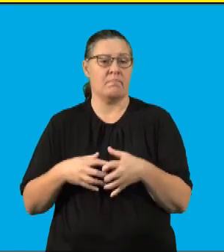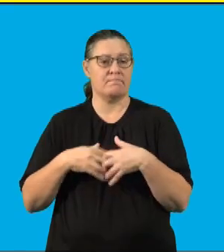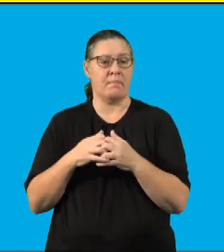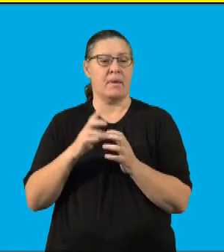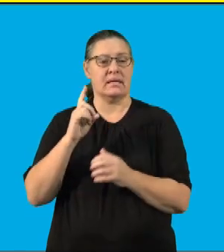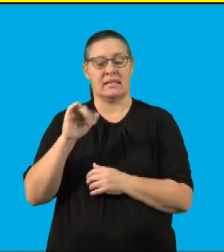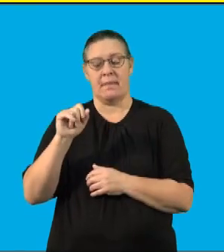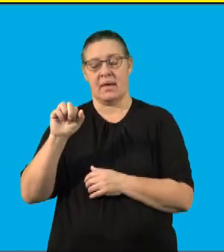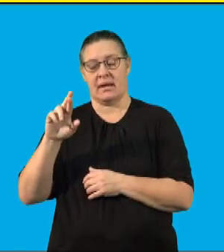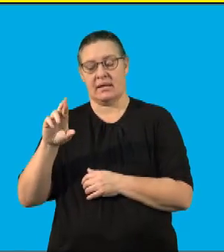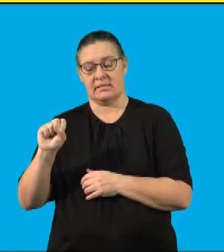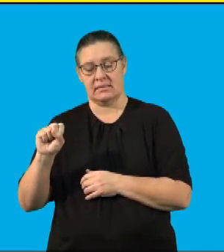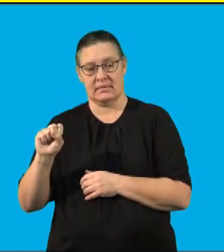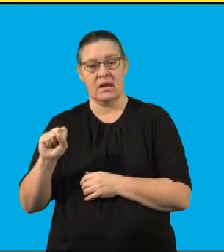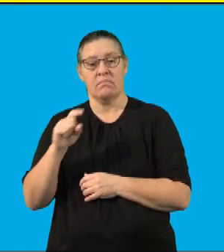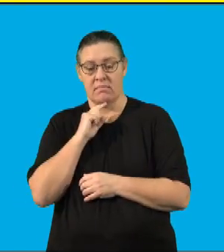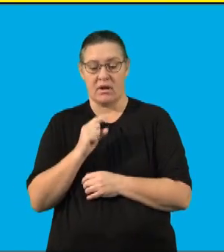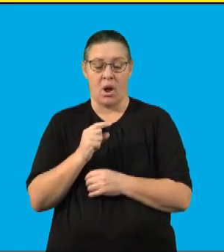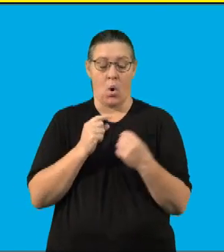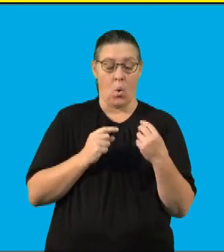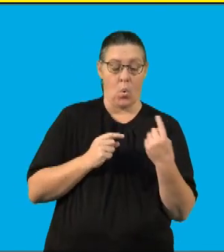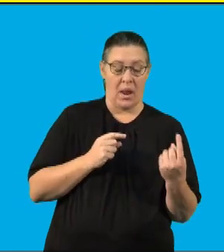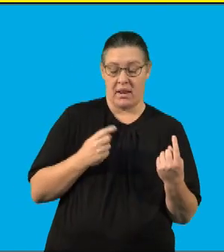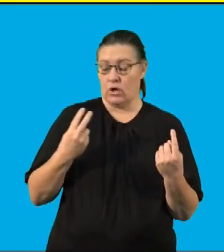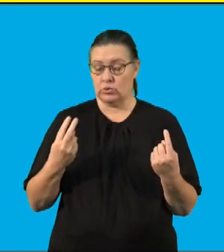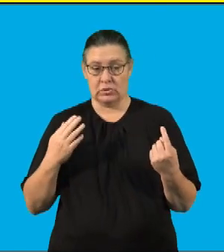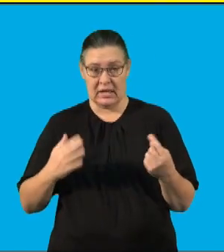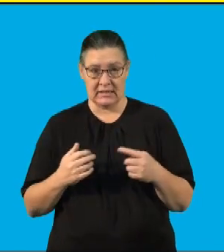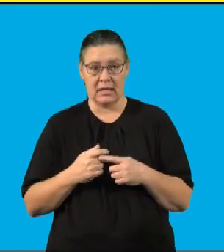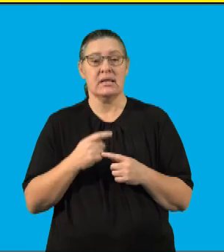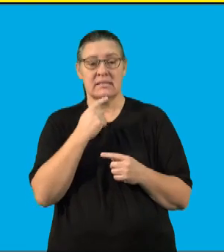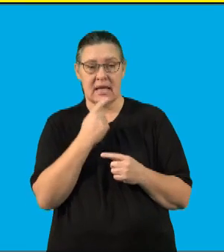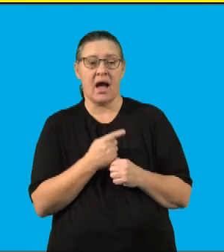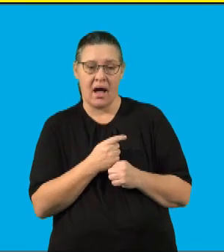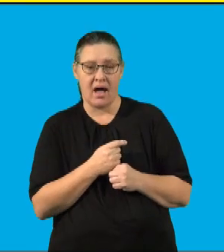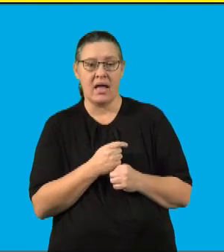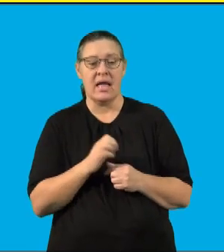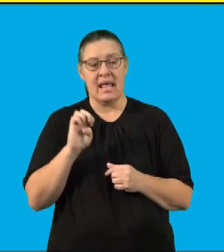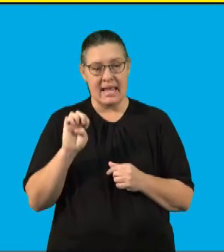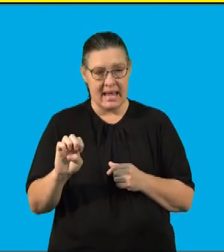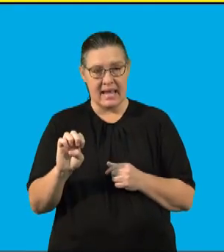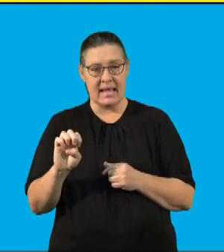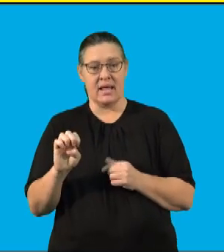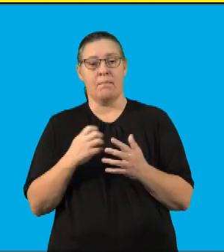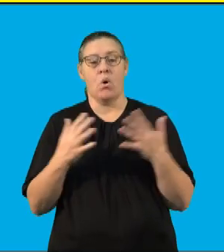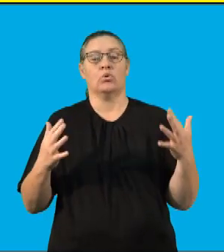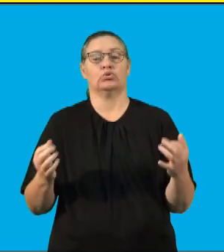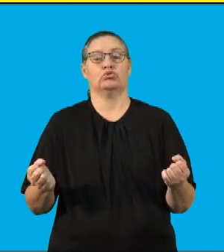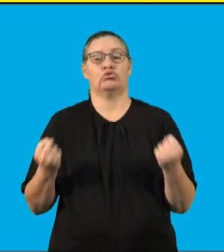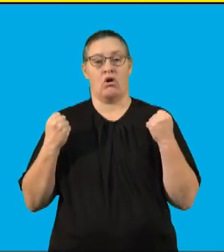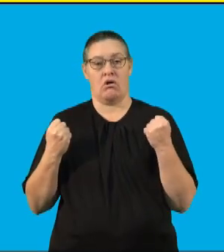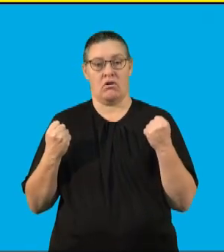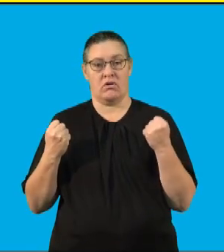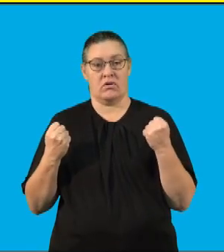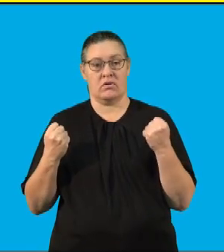dimers. So because of that, because of the two sides and one side, we can then conclude to say that compound E